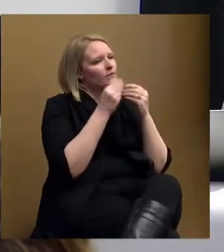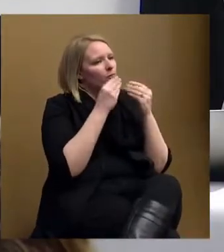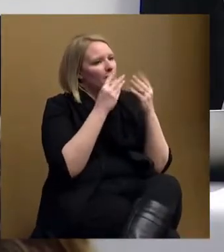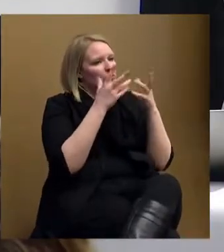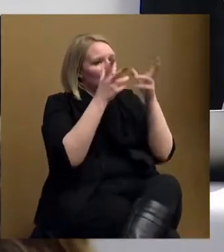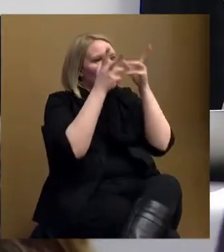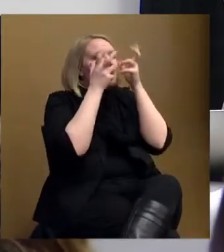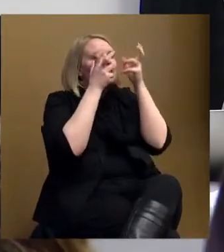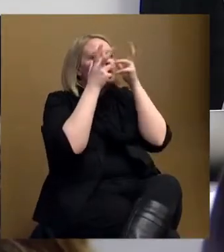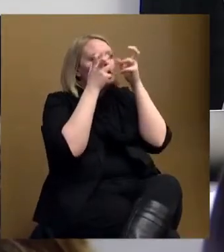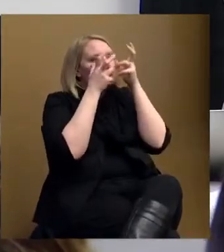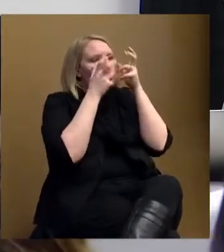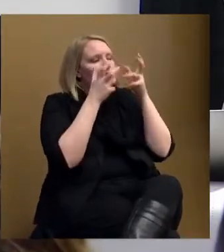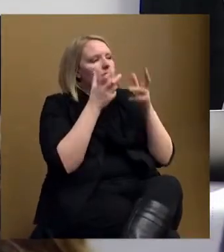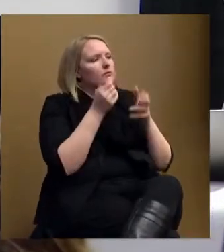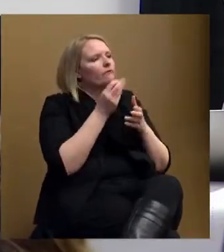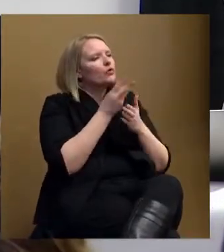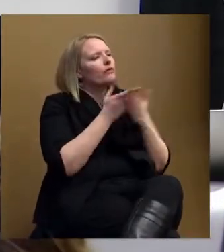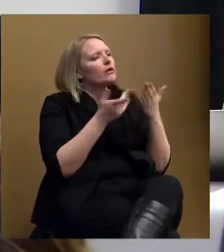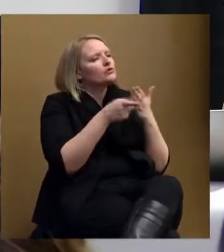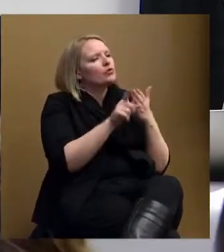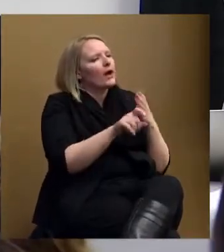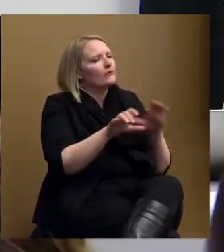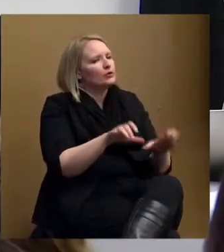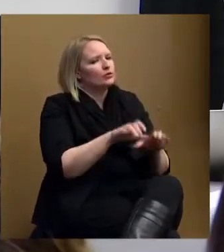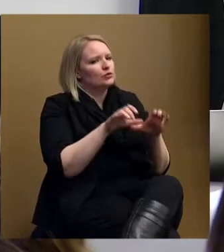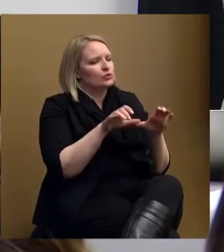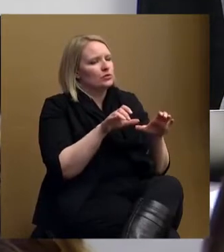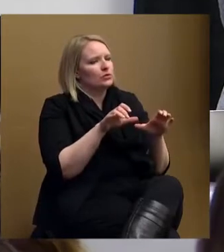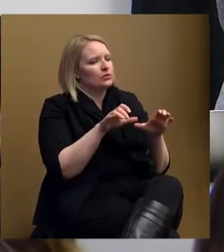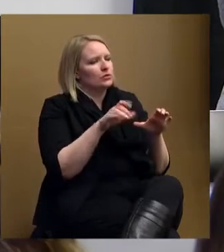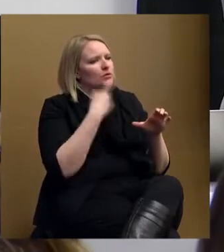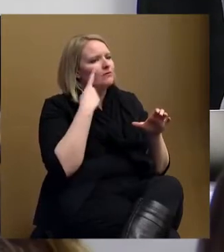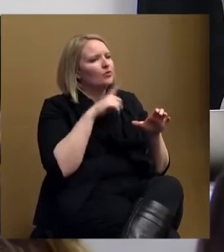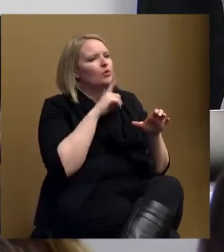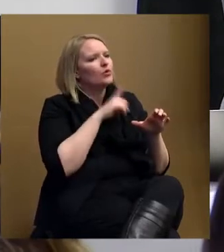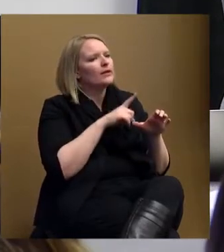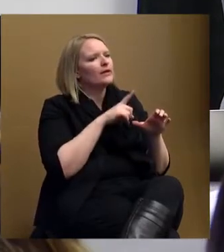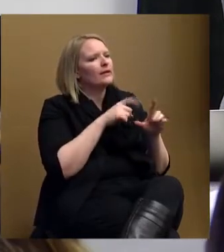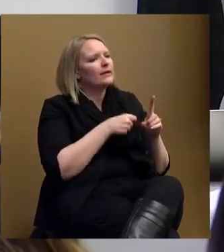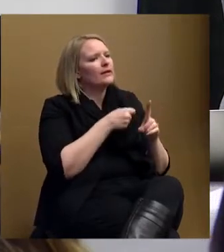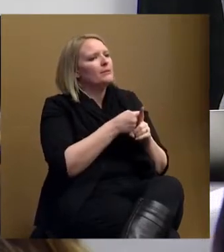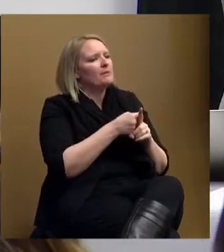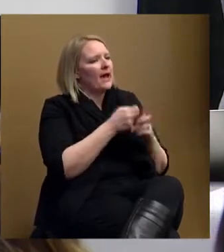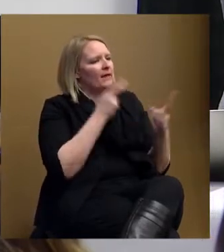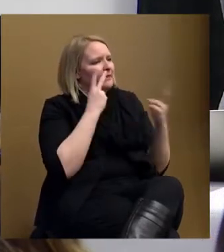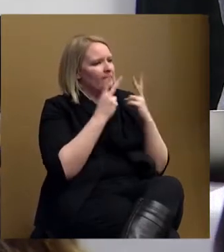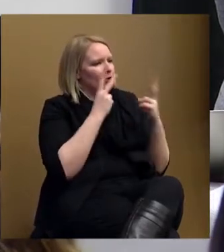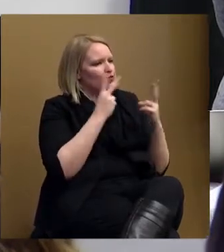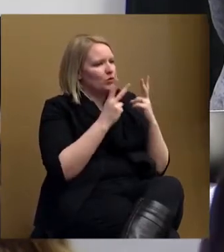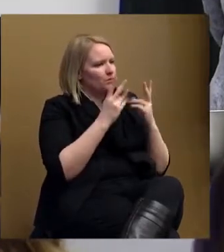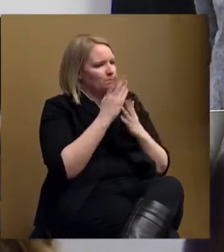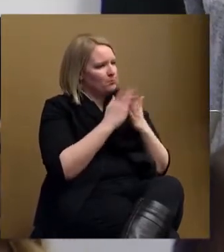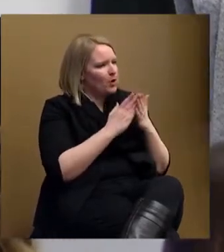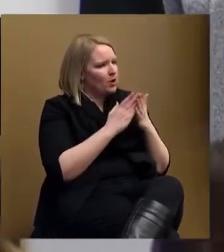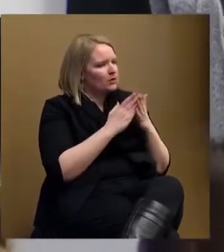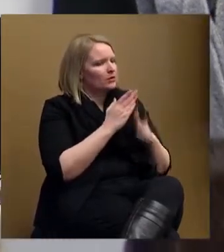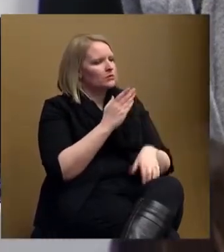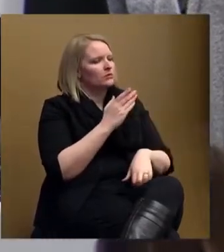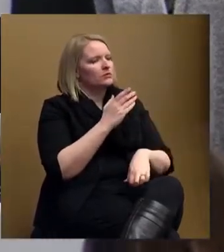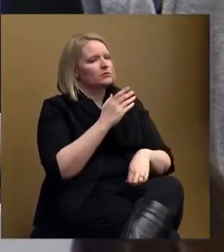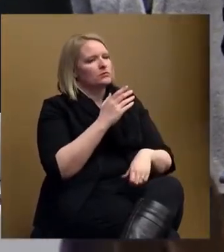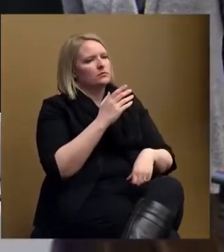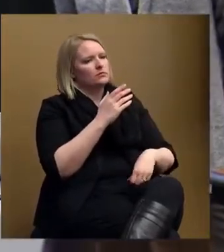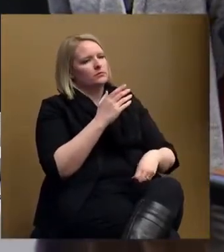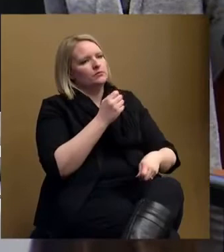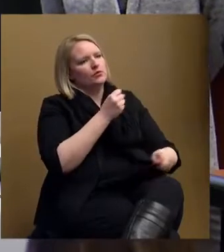in. There's several things that you're going to have to do in order to really impact the visual component, right? So the things